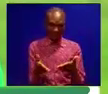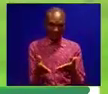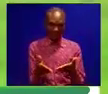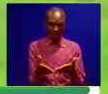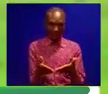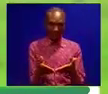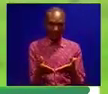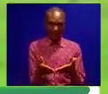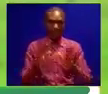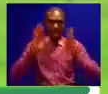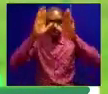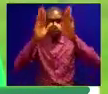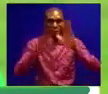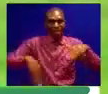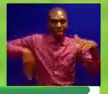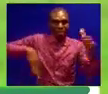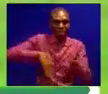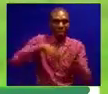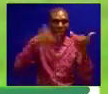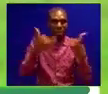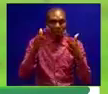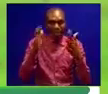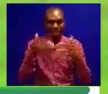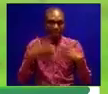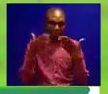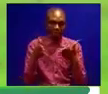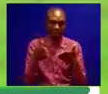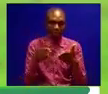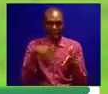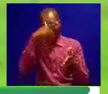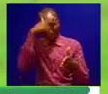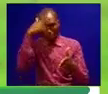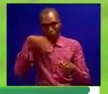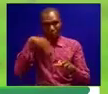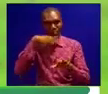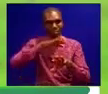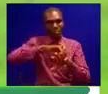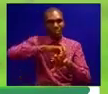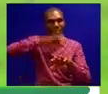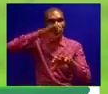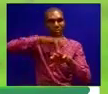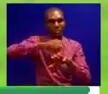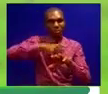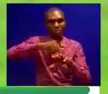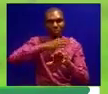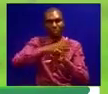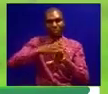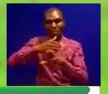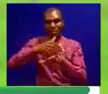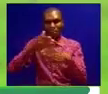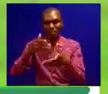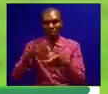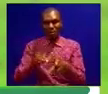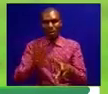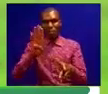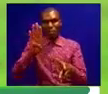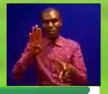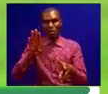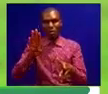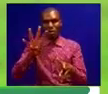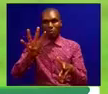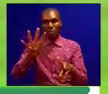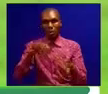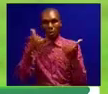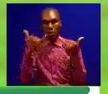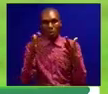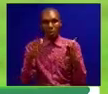players they are not available esenge njamba nyatoka nyara chinje tukodoro timu piro ryo gucha four players ba never ring again